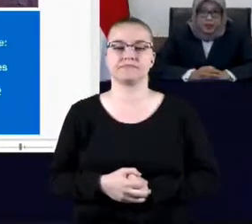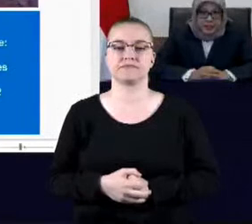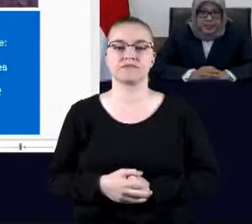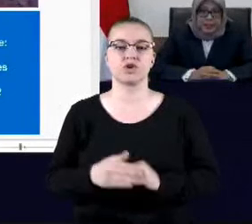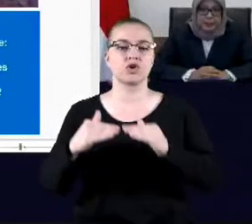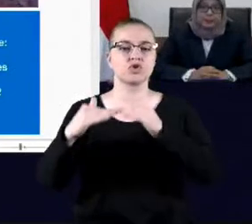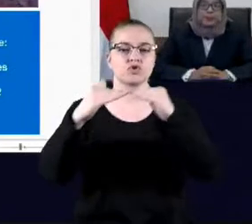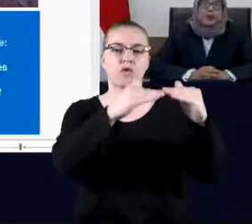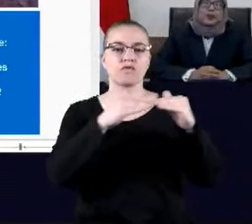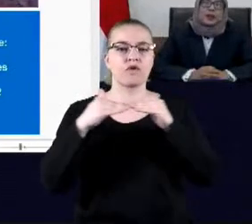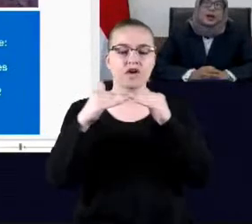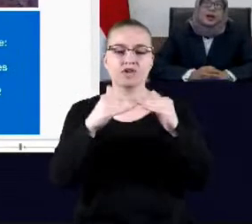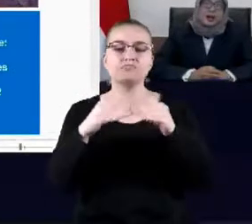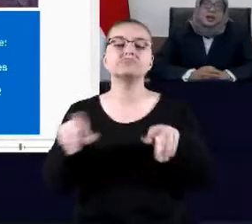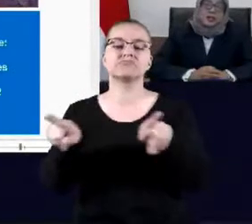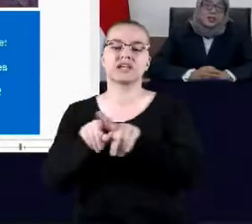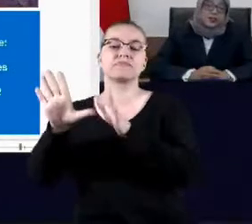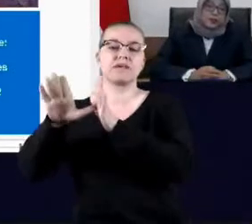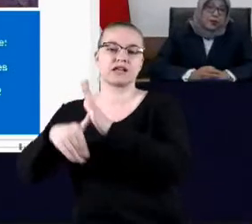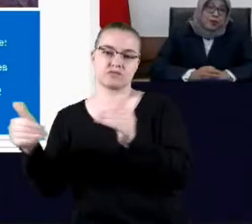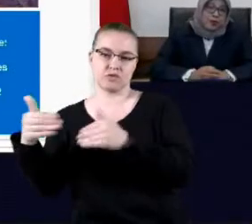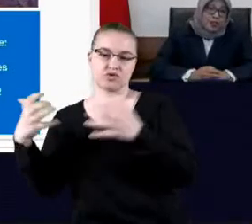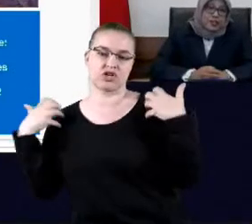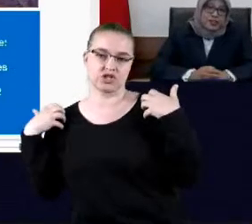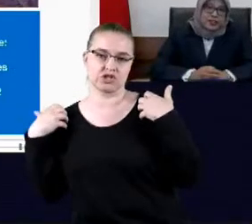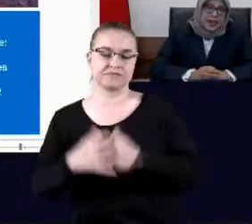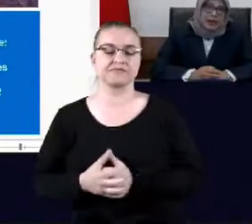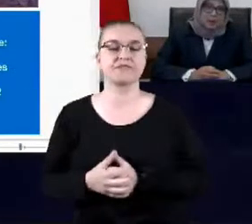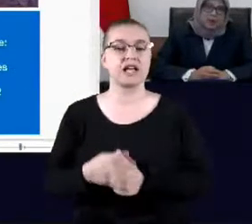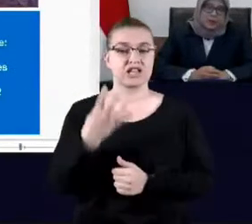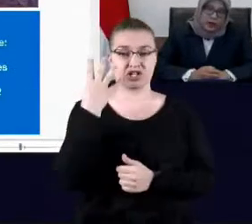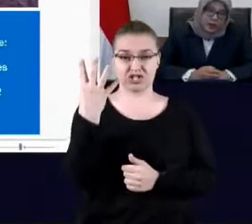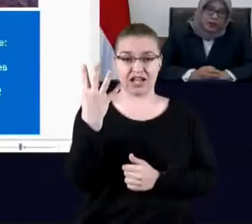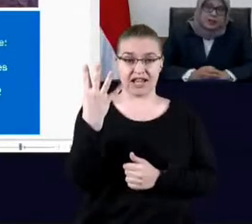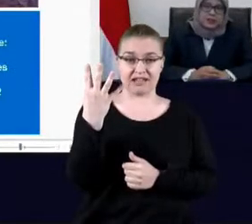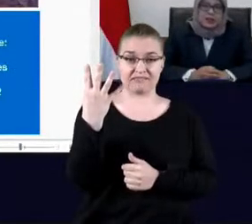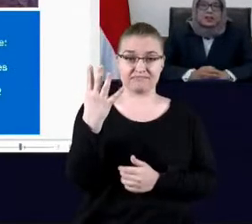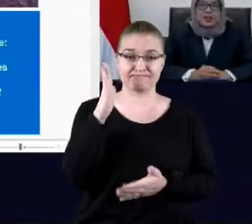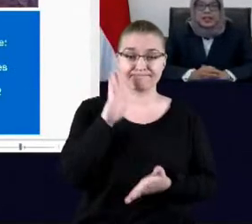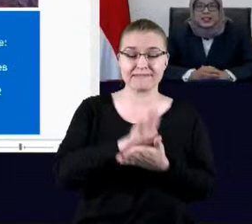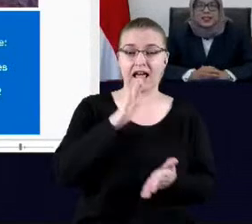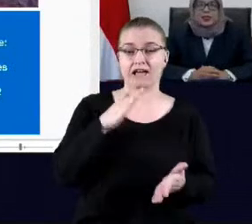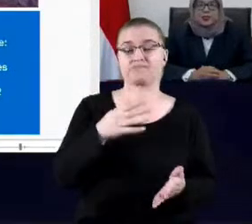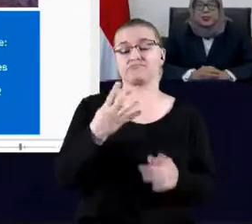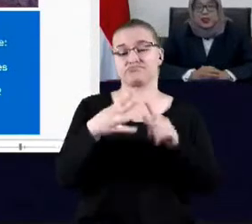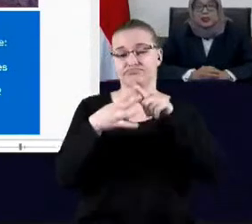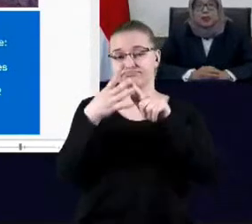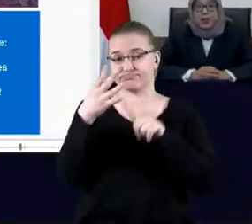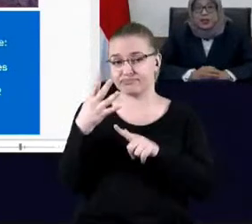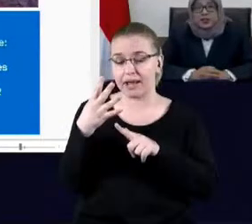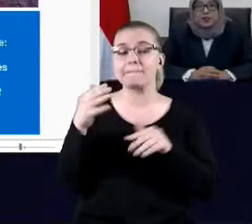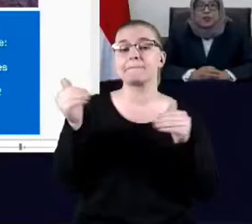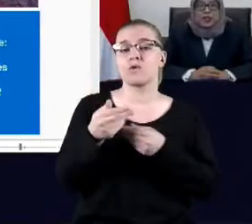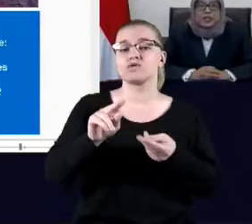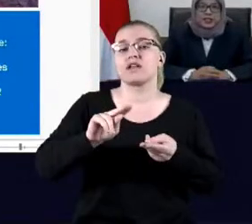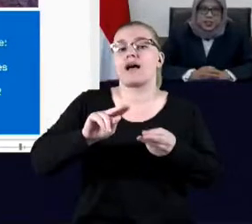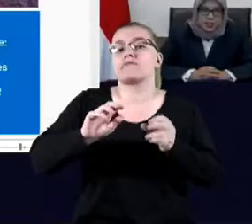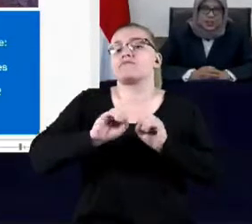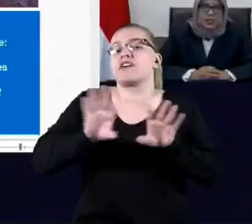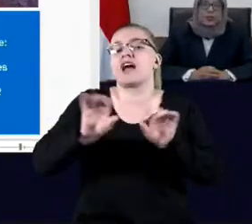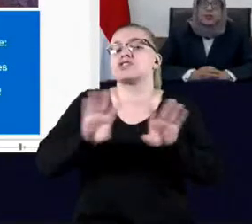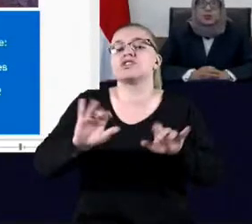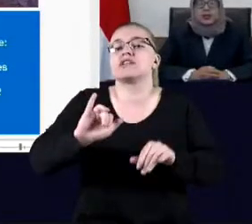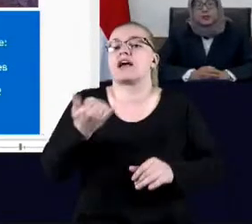and livable city. These four visions can be further translated into transformation for